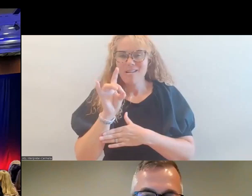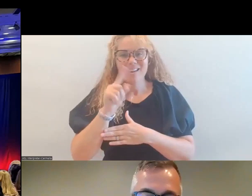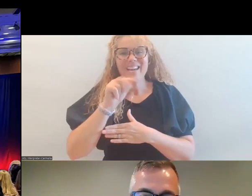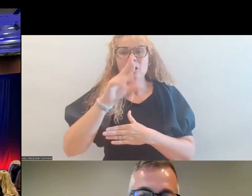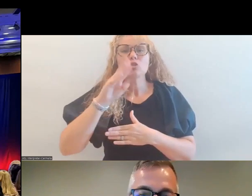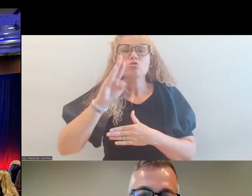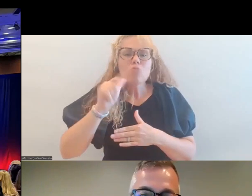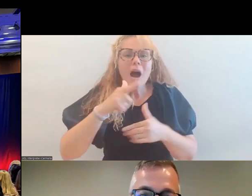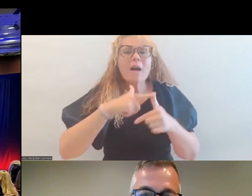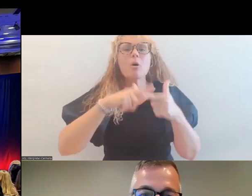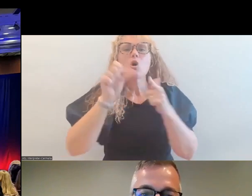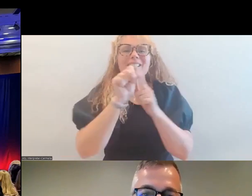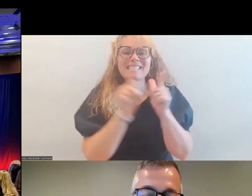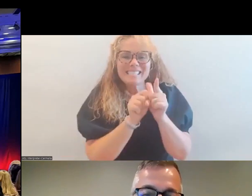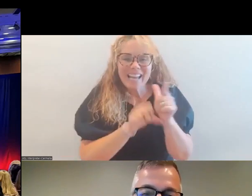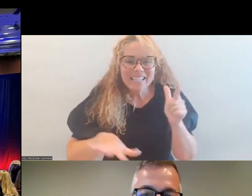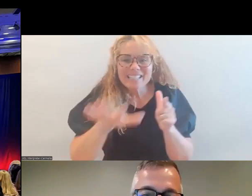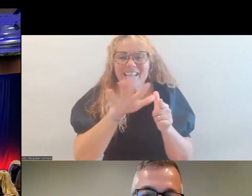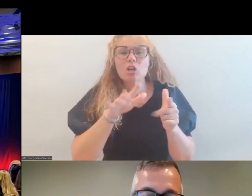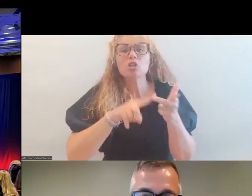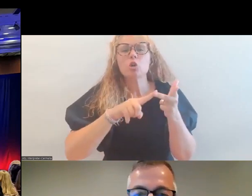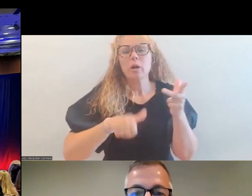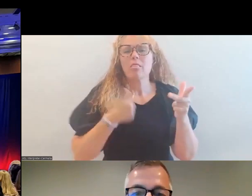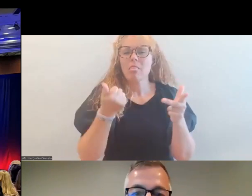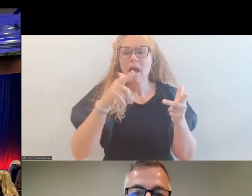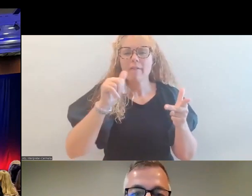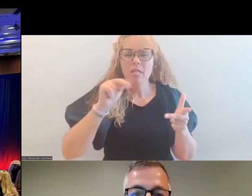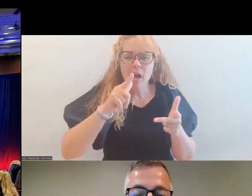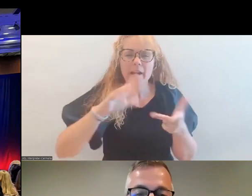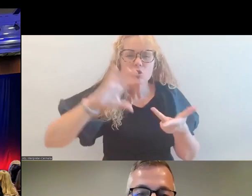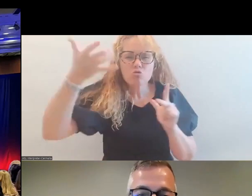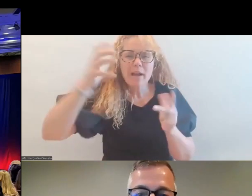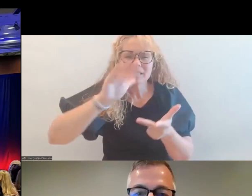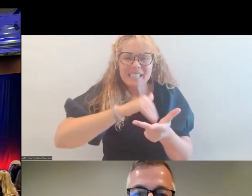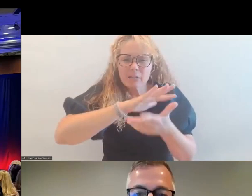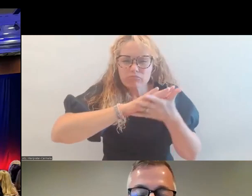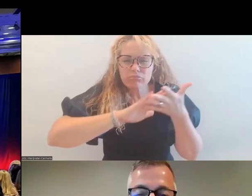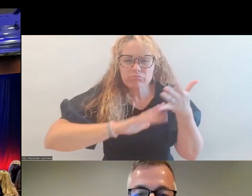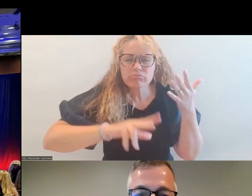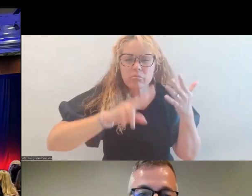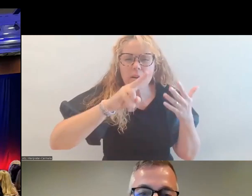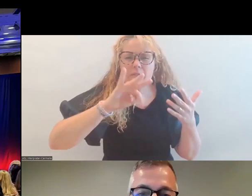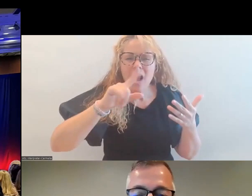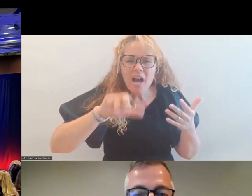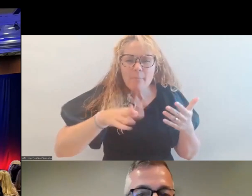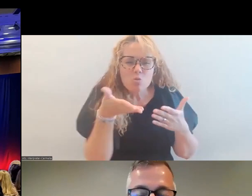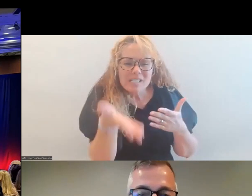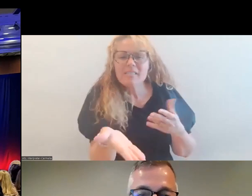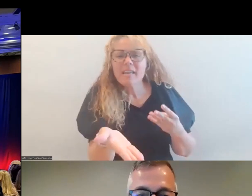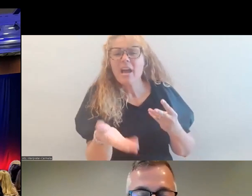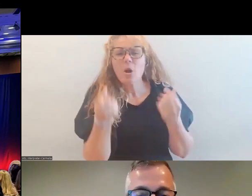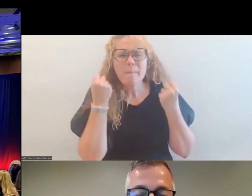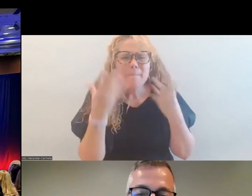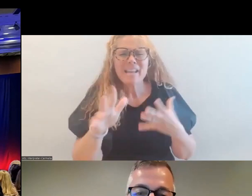state, territory grantees, the 988 Lifeline Crisis Centers. Obviously, Vibrant was there as the Lifeline Administrator, and then a number of